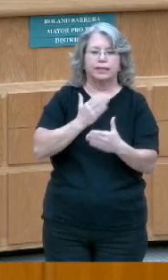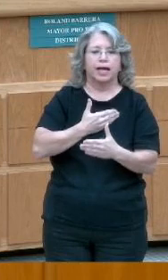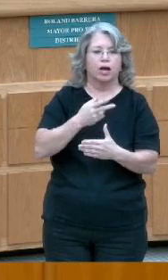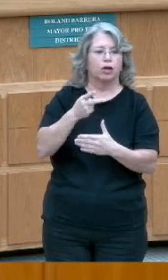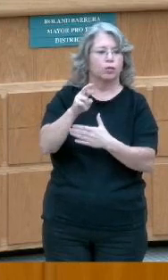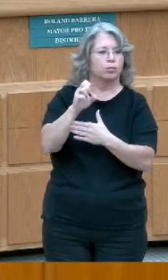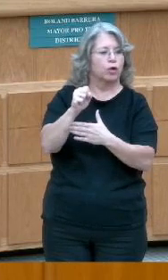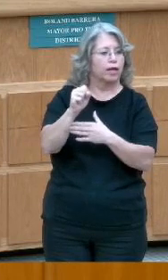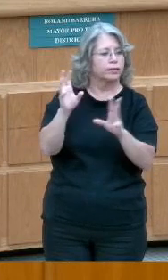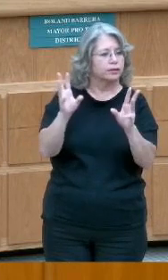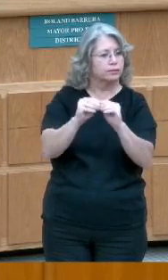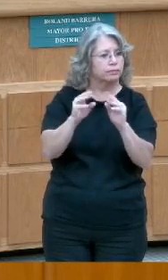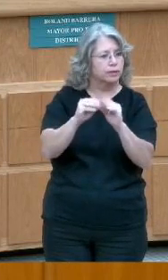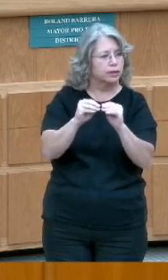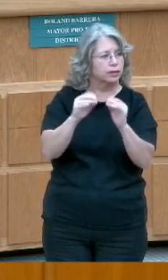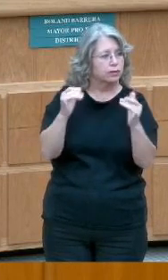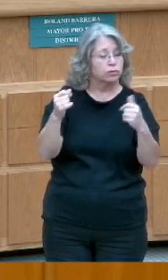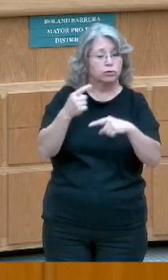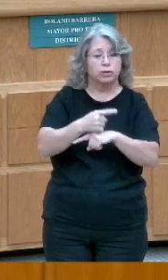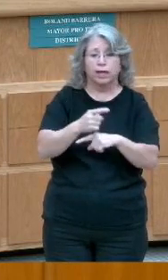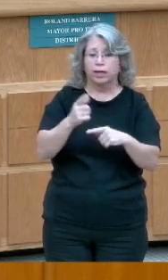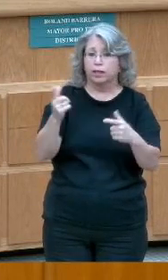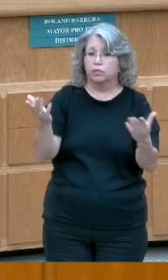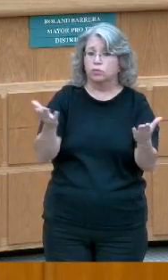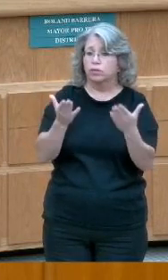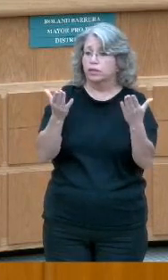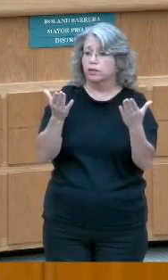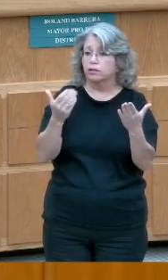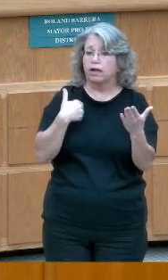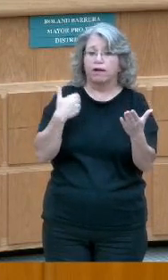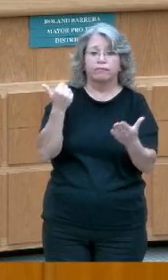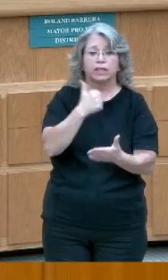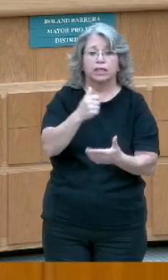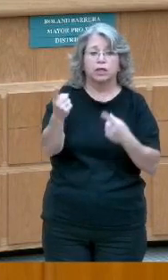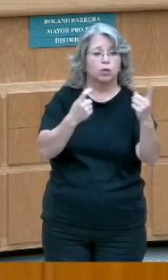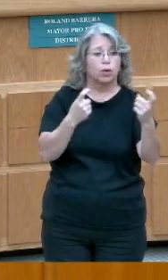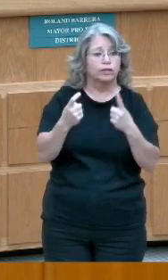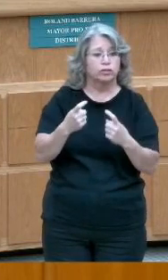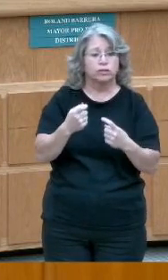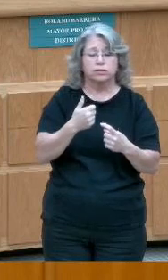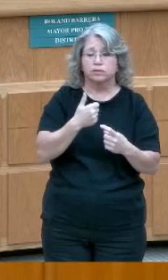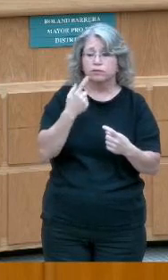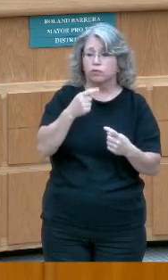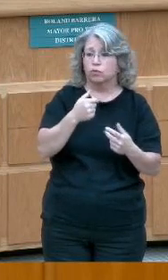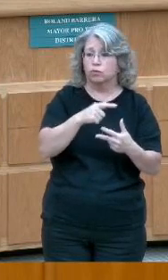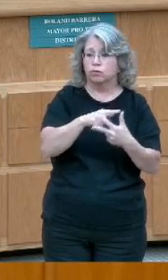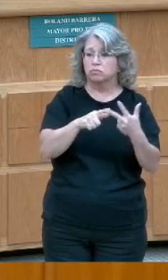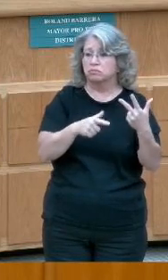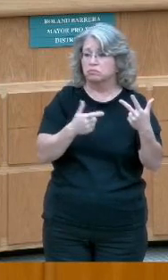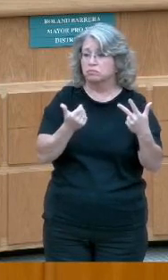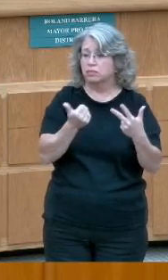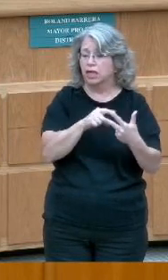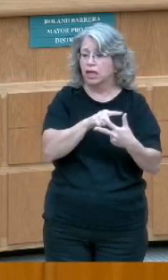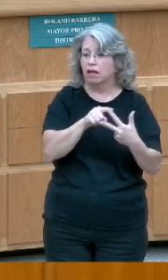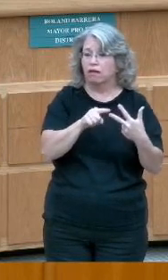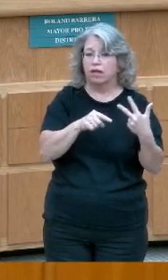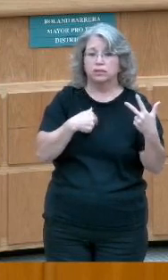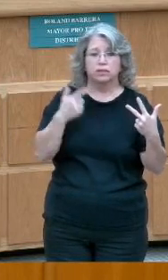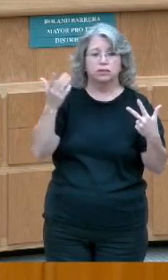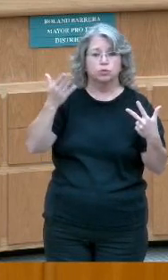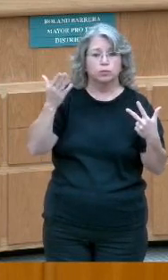today. We're here for any questions that you might have, myself, Judge Canales, or our Health Director, Annette